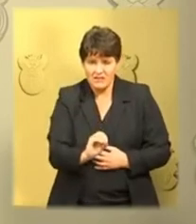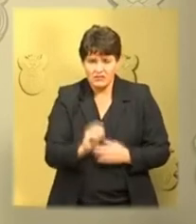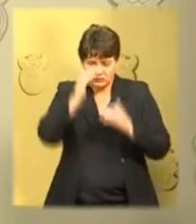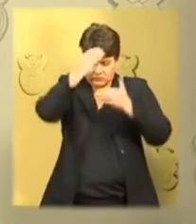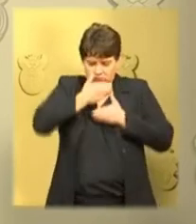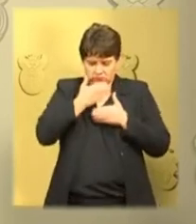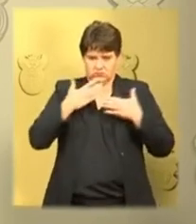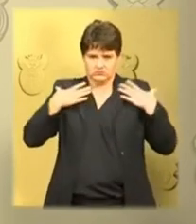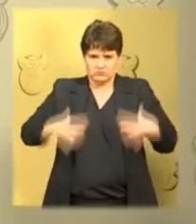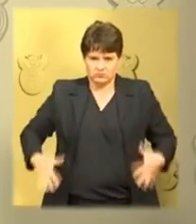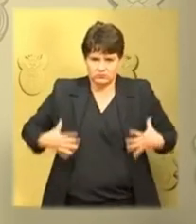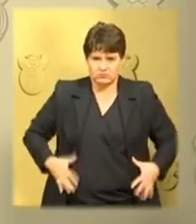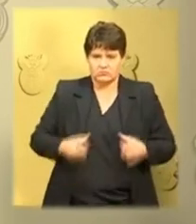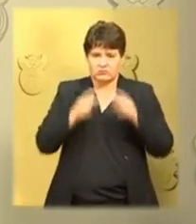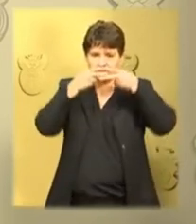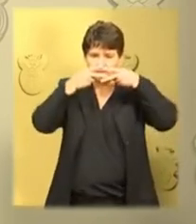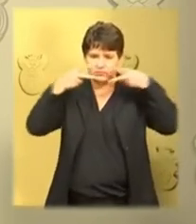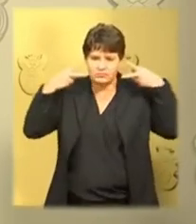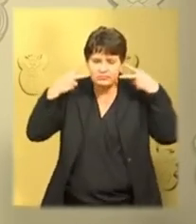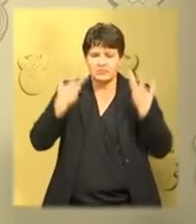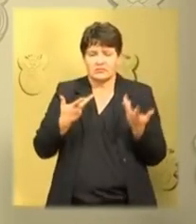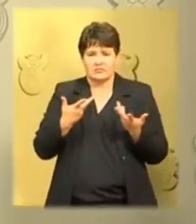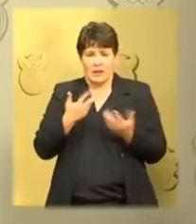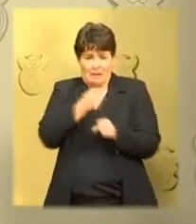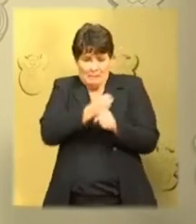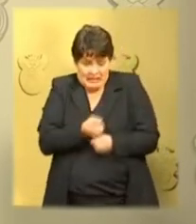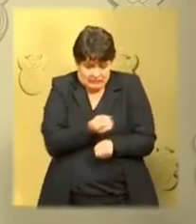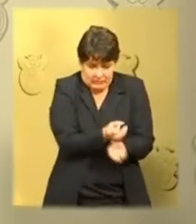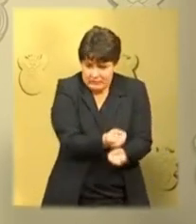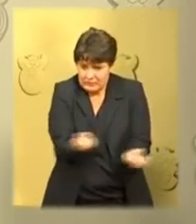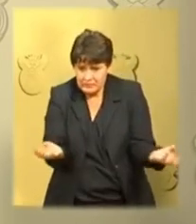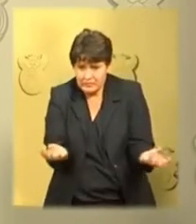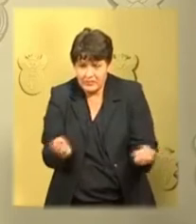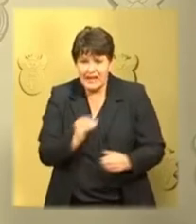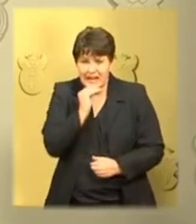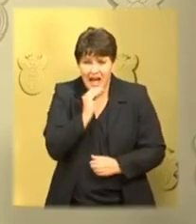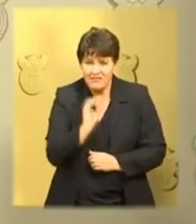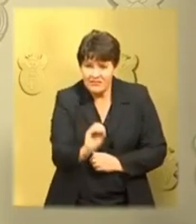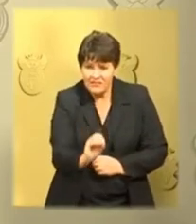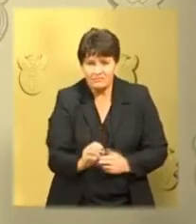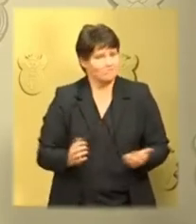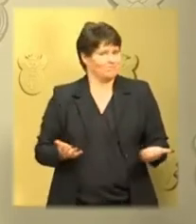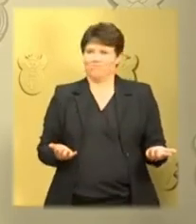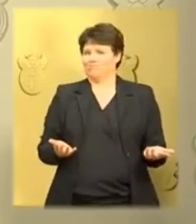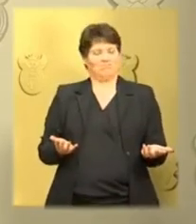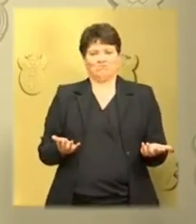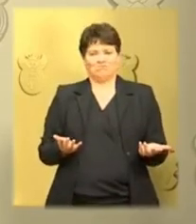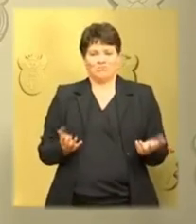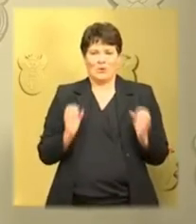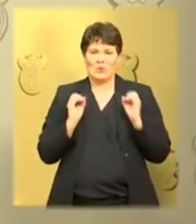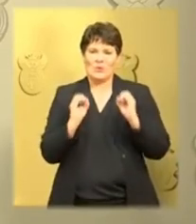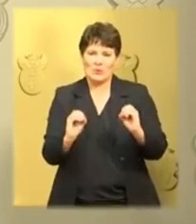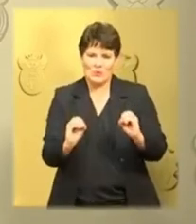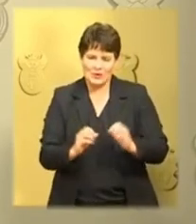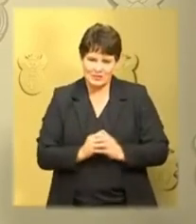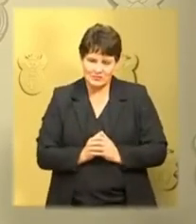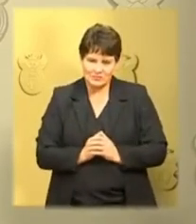equipment or medicines for everyone who needs them. To make matters